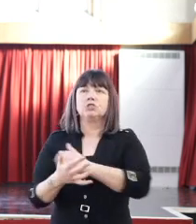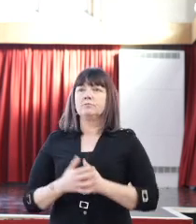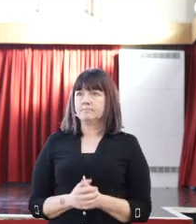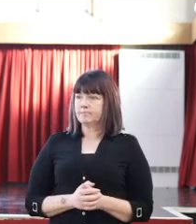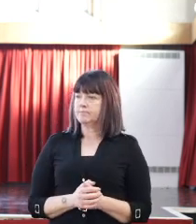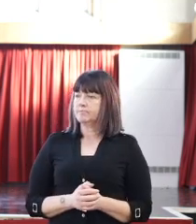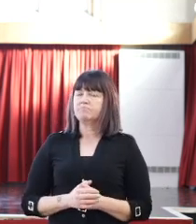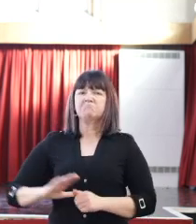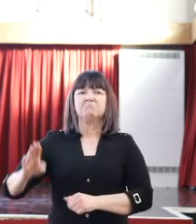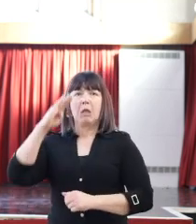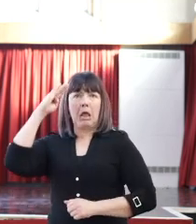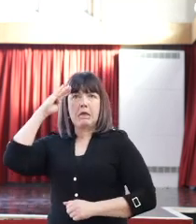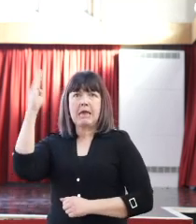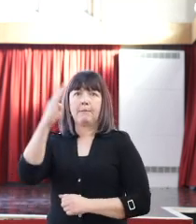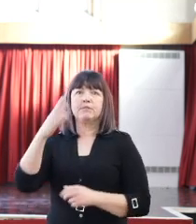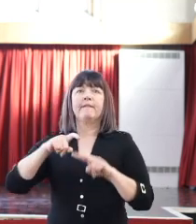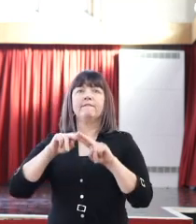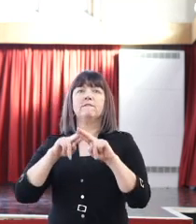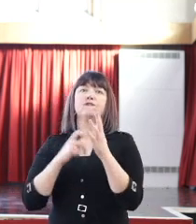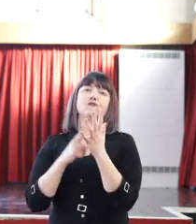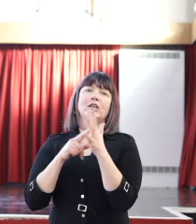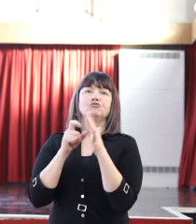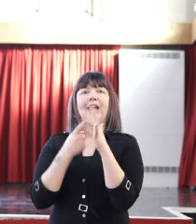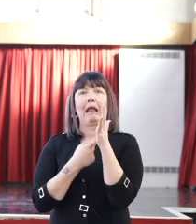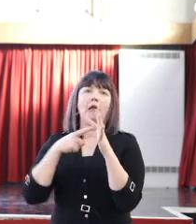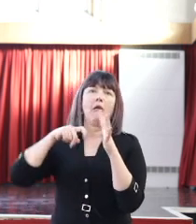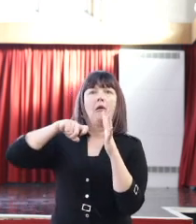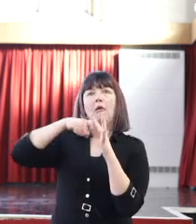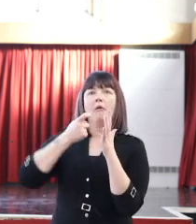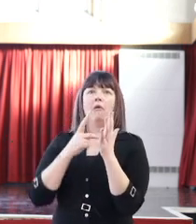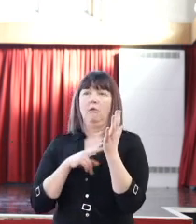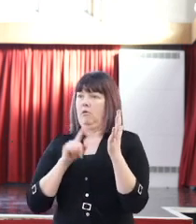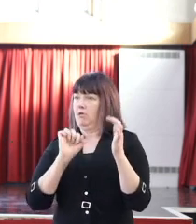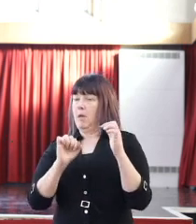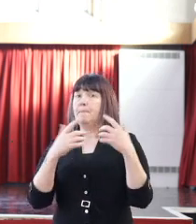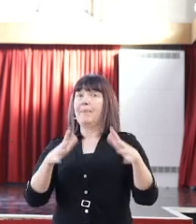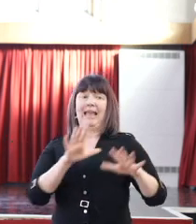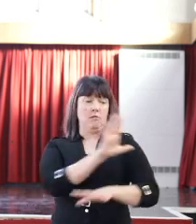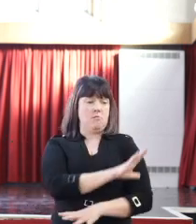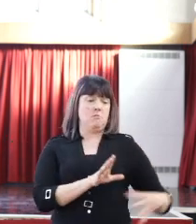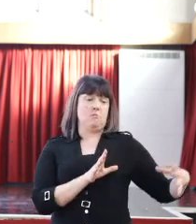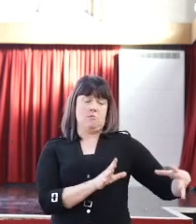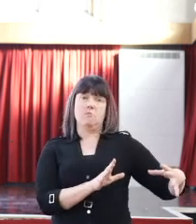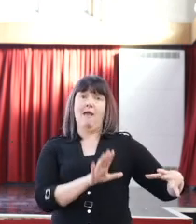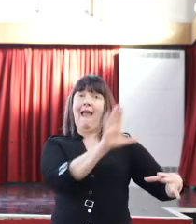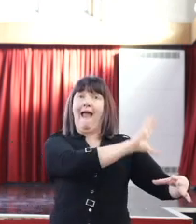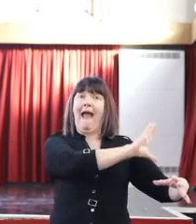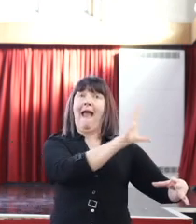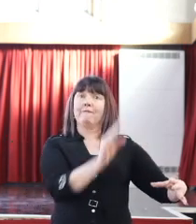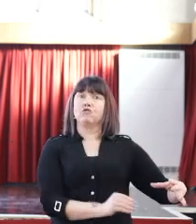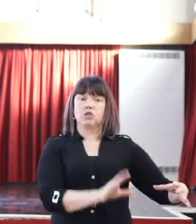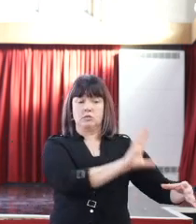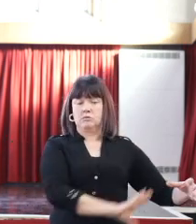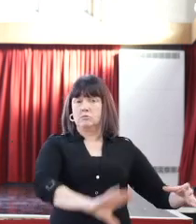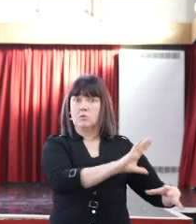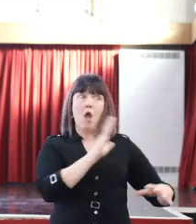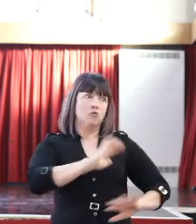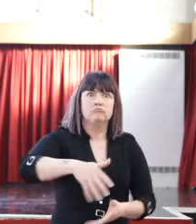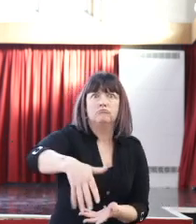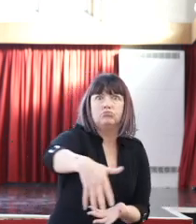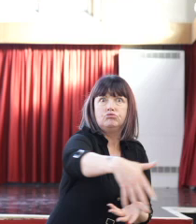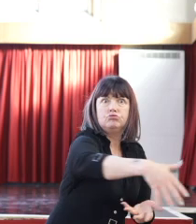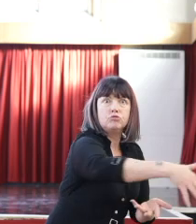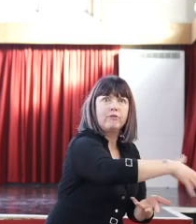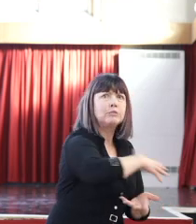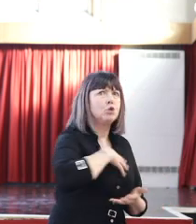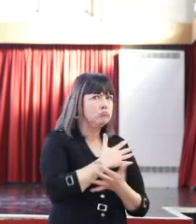Captain Frederick Paul Irby from Morningthorpe was stationed off the African coast and rescued many people from the then illegal slave trade, including 3